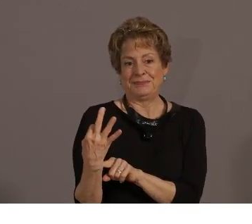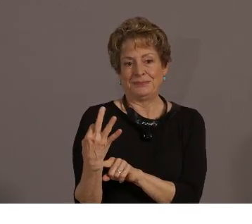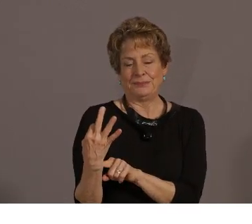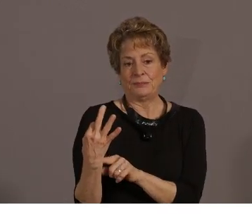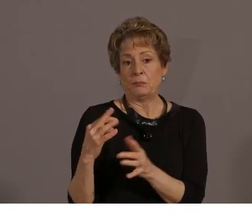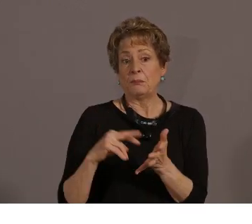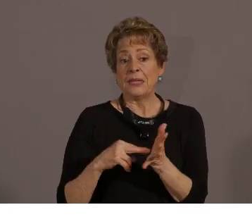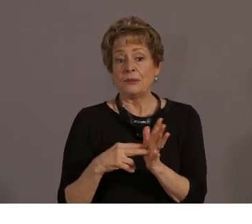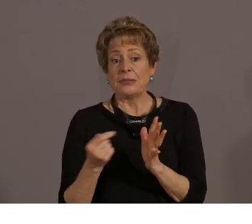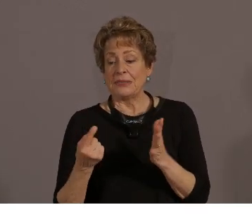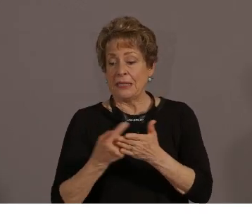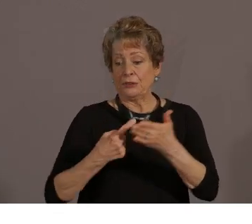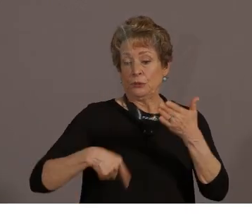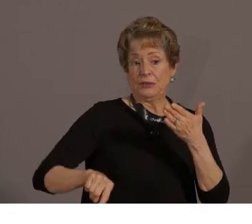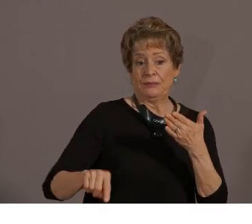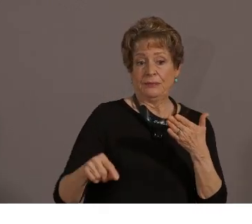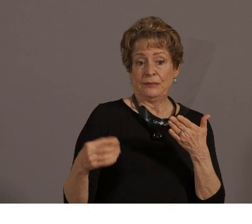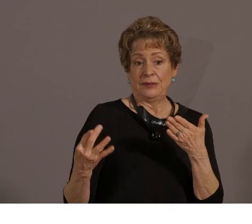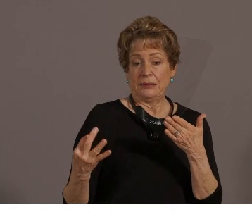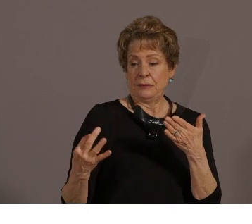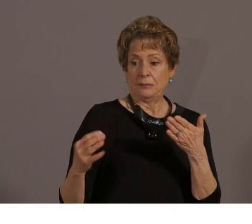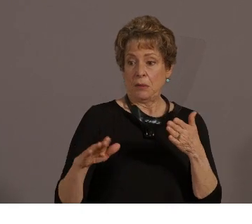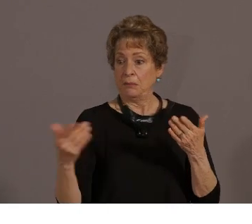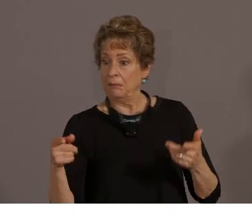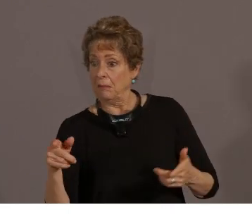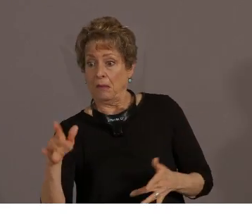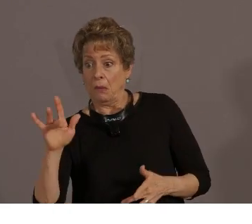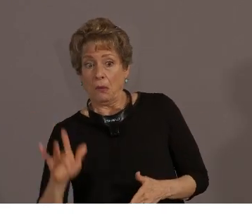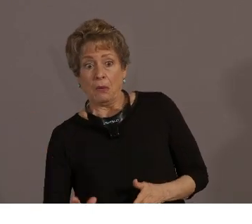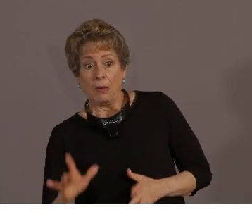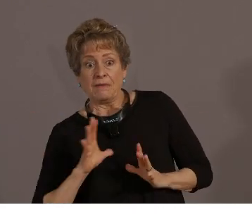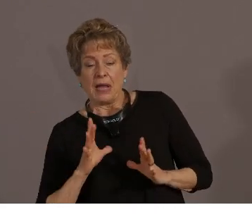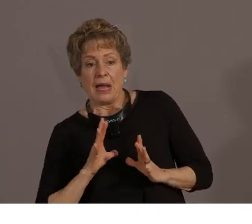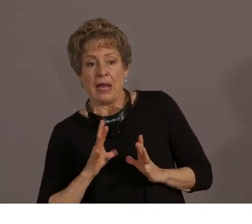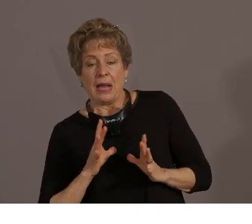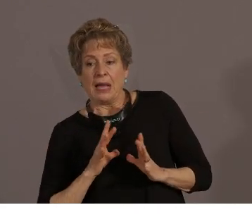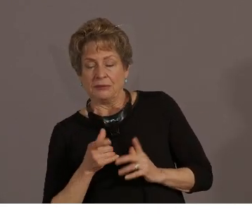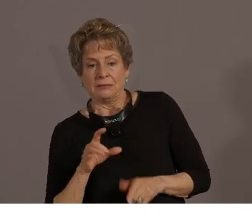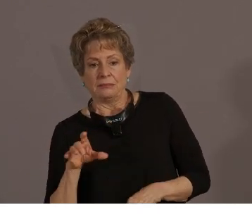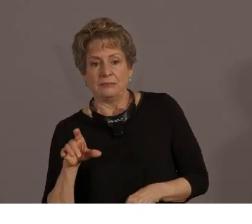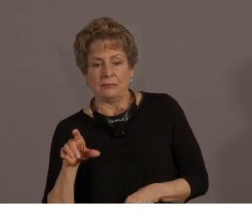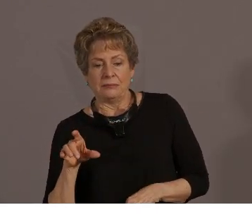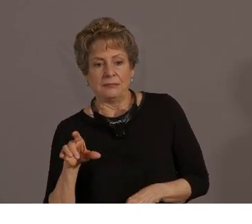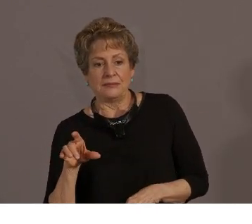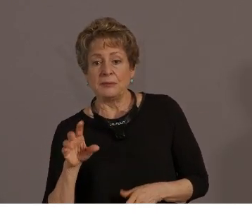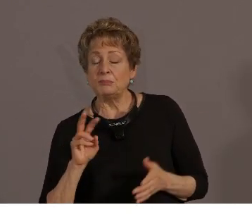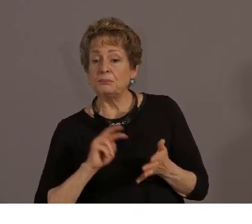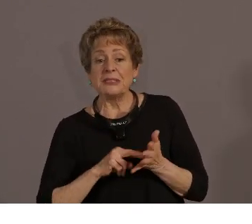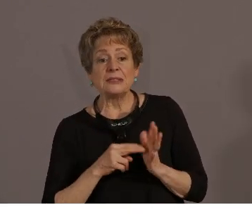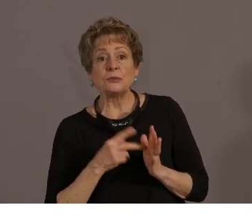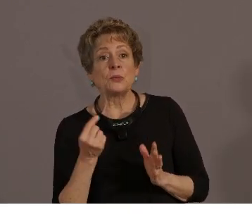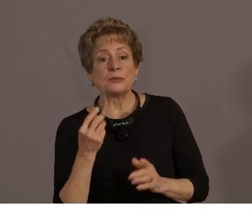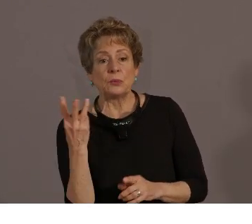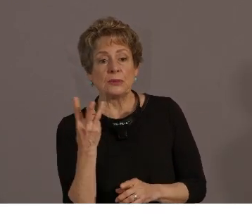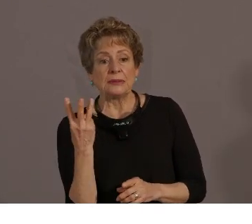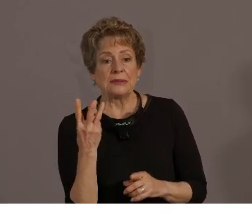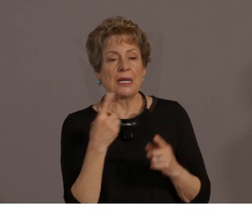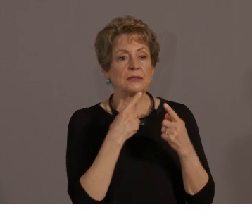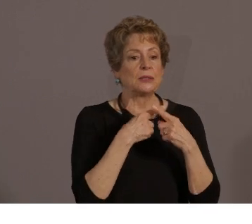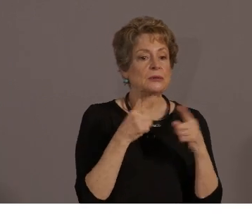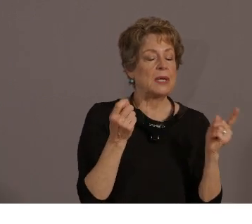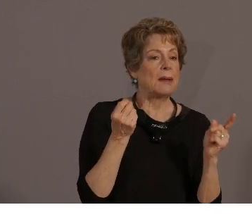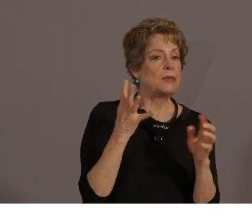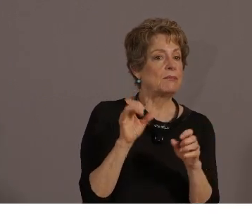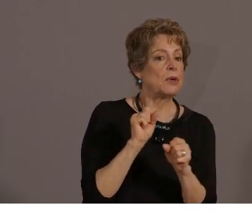and we will start to get into that regular cadence of where we announce the appointment availability on Wednesdays. It will open up at